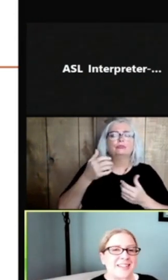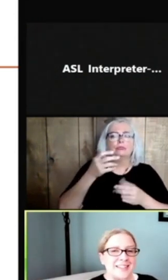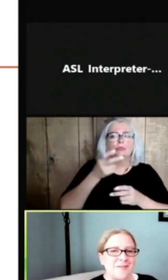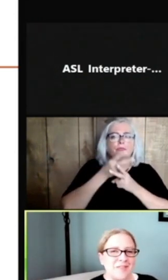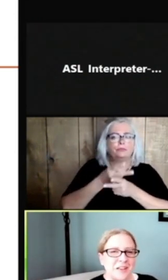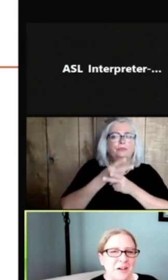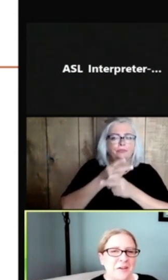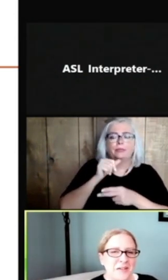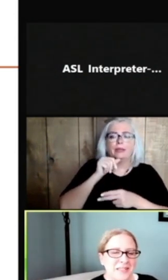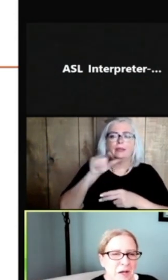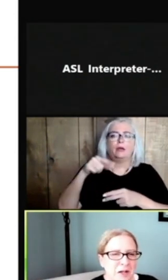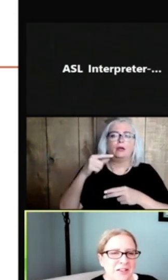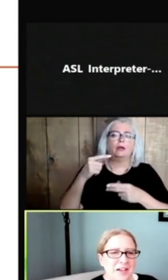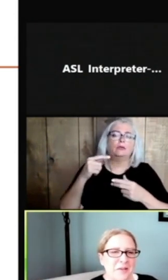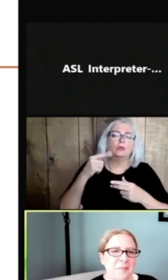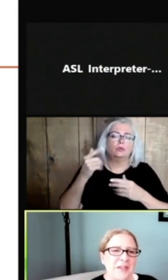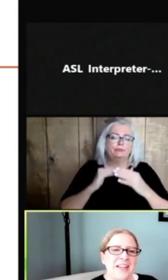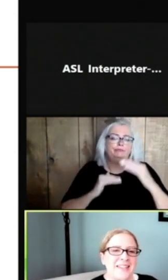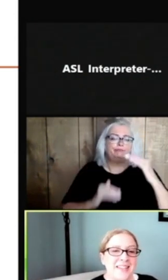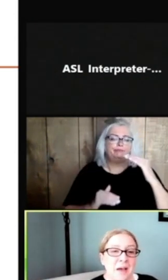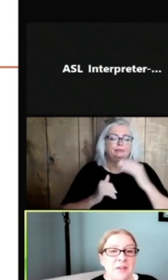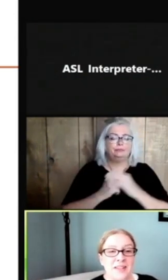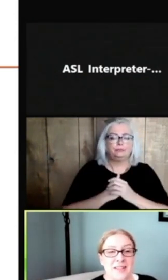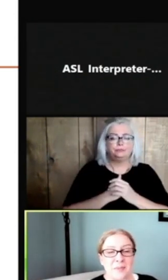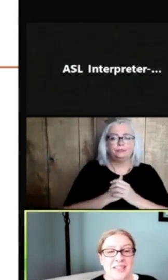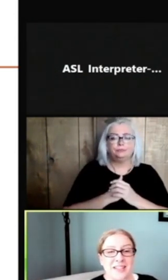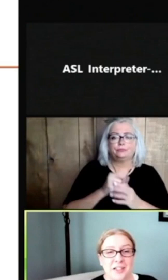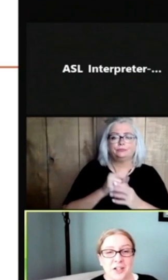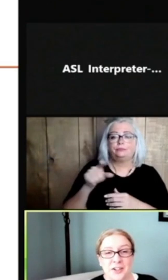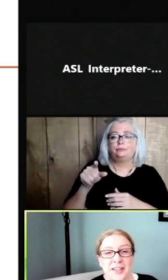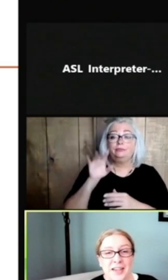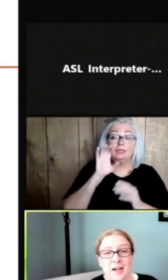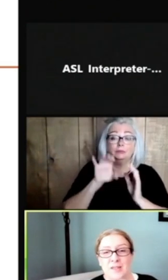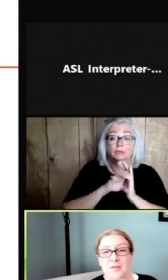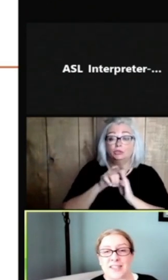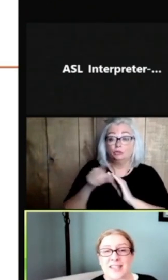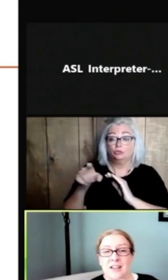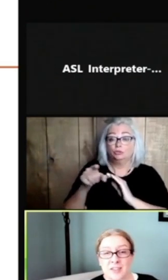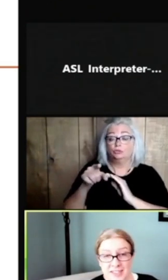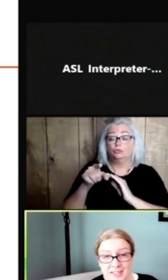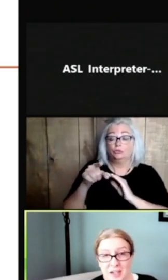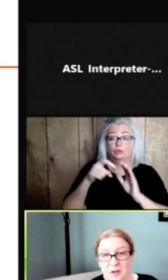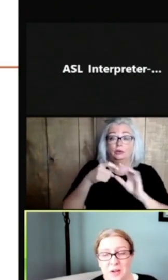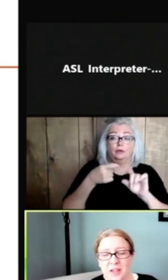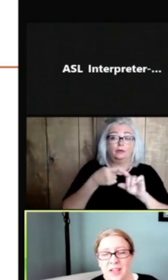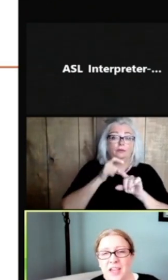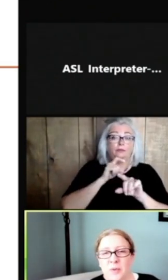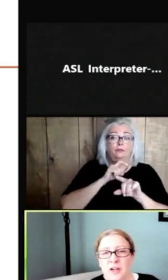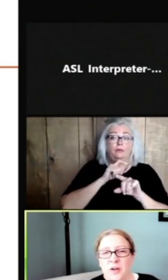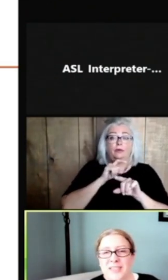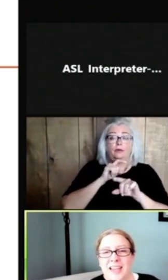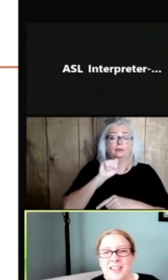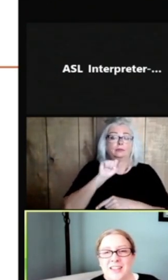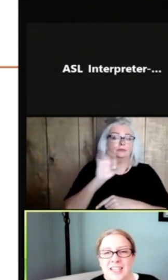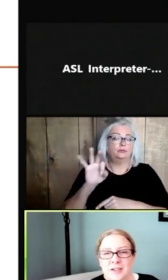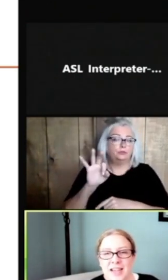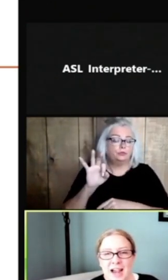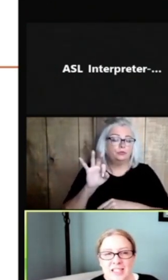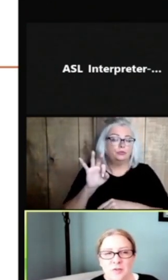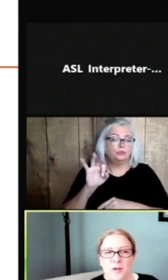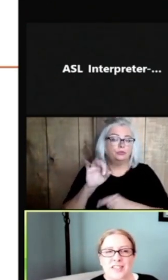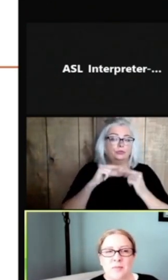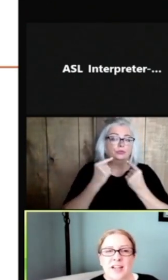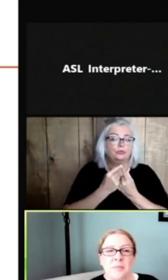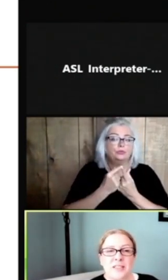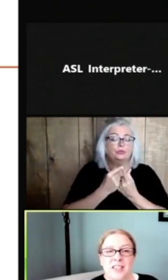slide, the logo is small, but an example of this being done currently comes from San Francisco, where groups like the Latino